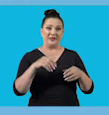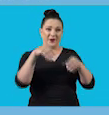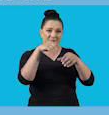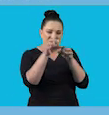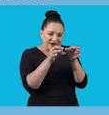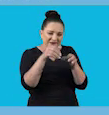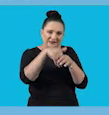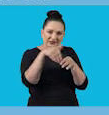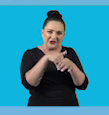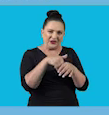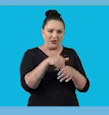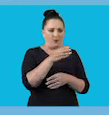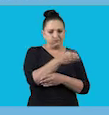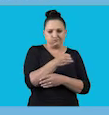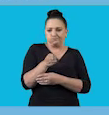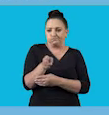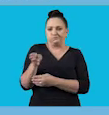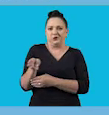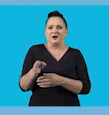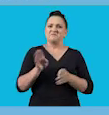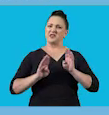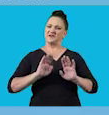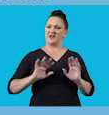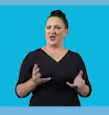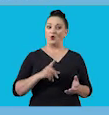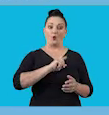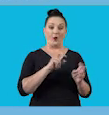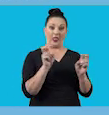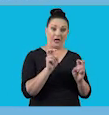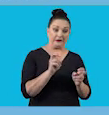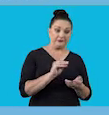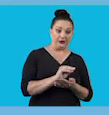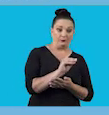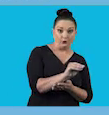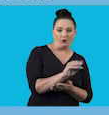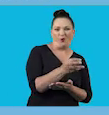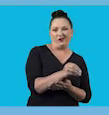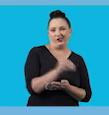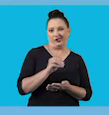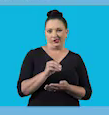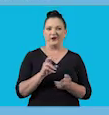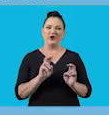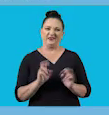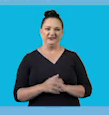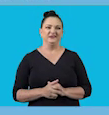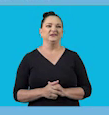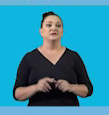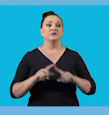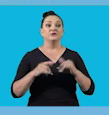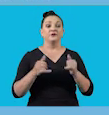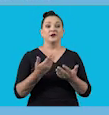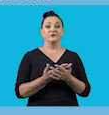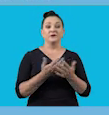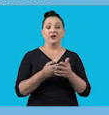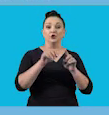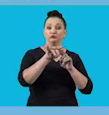how the particle in all three states behave, referring to the energy being removed or added. You should also be able to